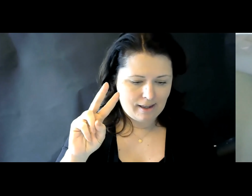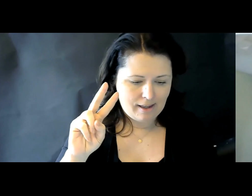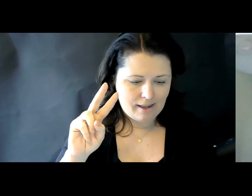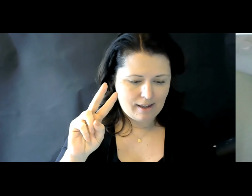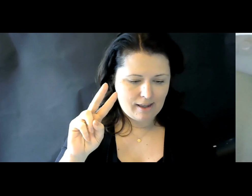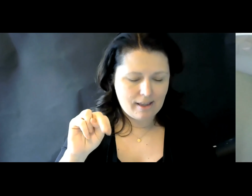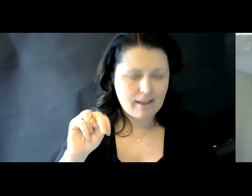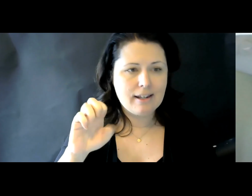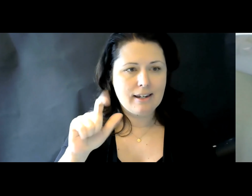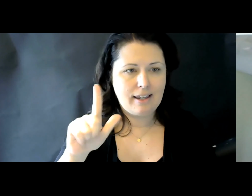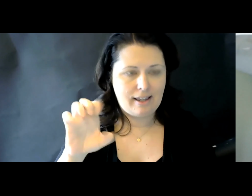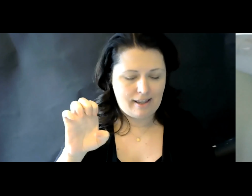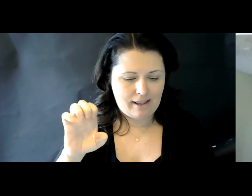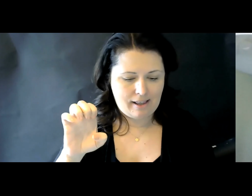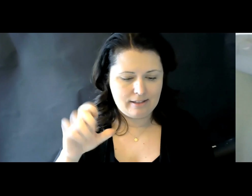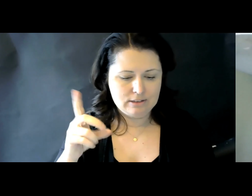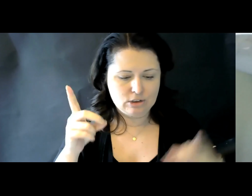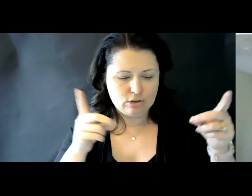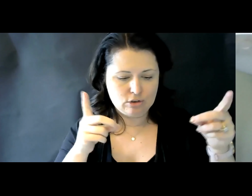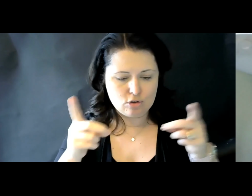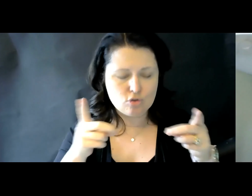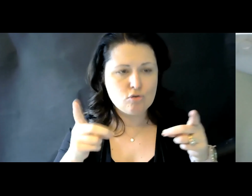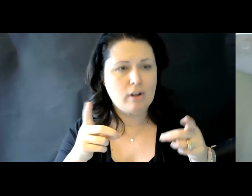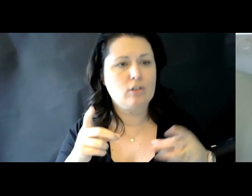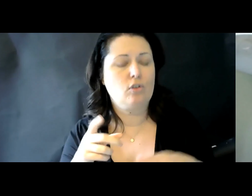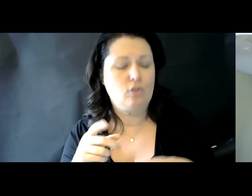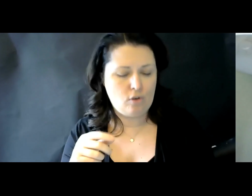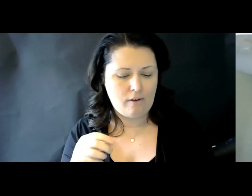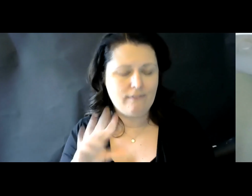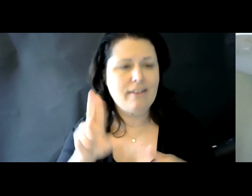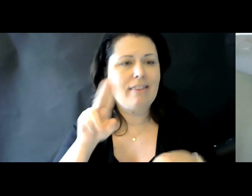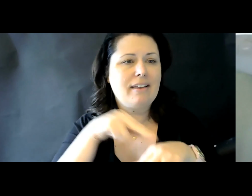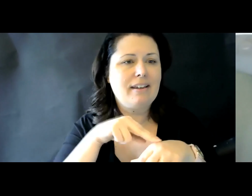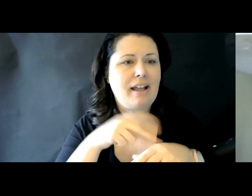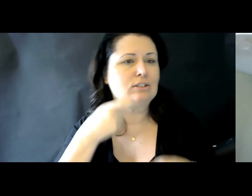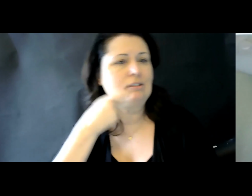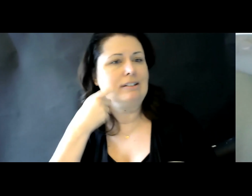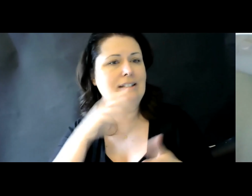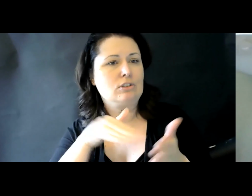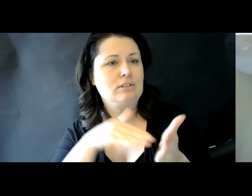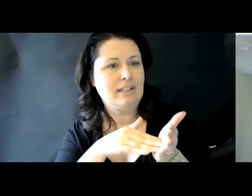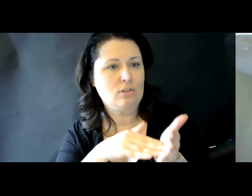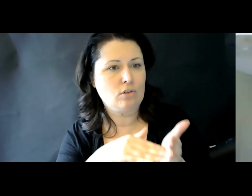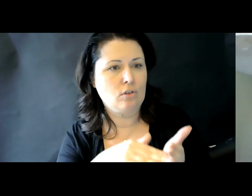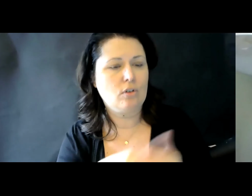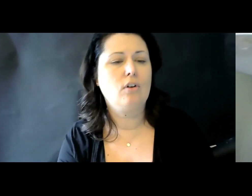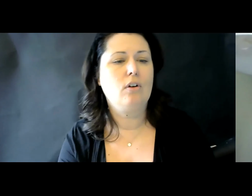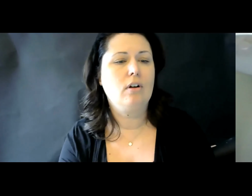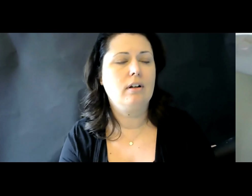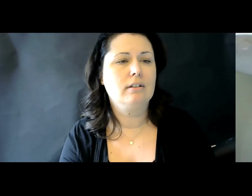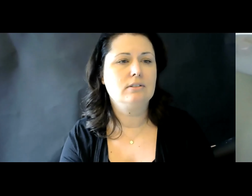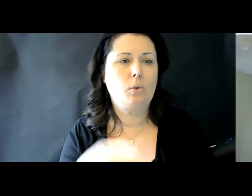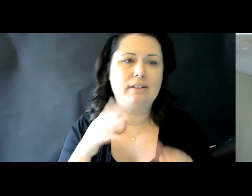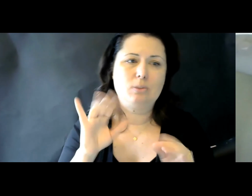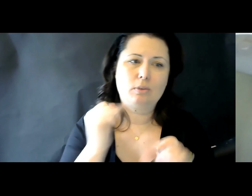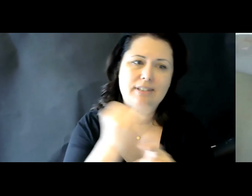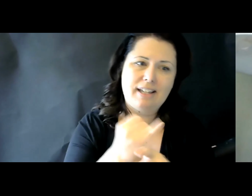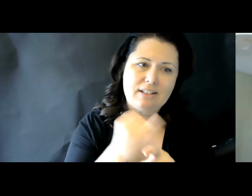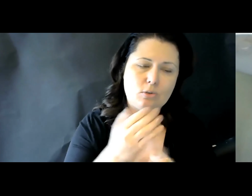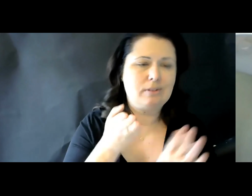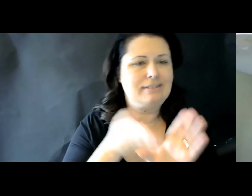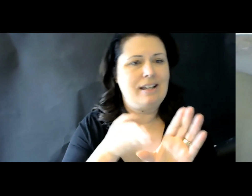research based within the National Addiction Center and working across a biomedical research center at the Institute of Psychiatry, Psychology,